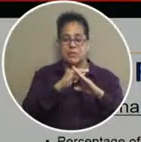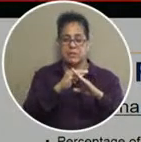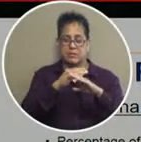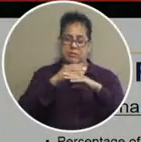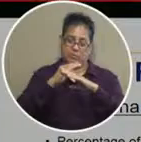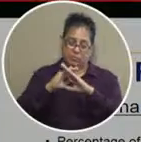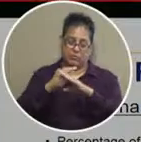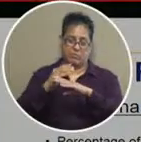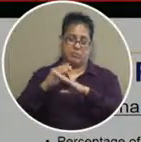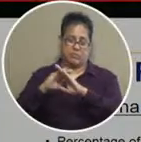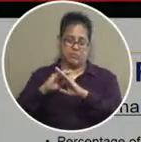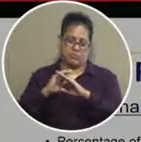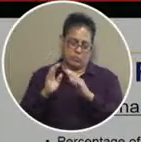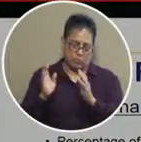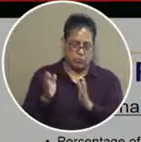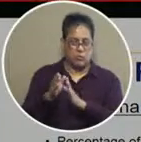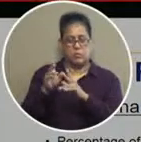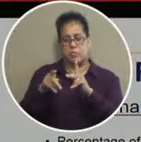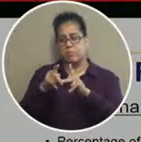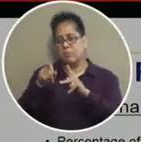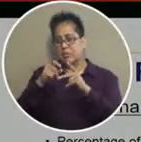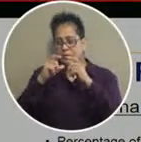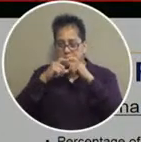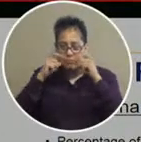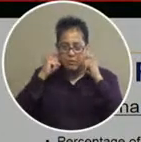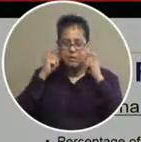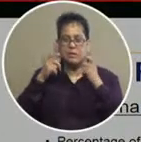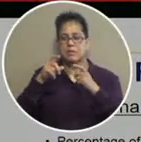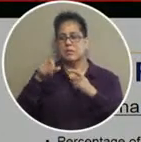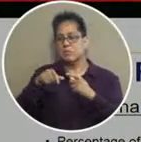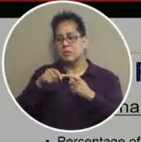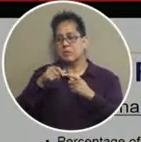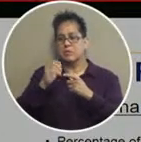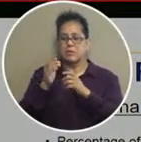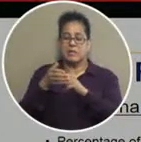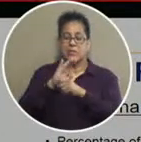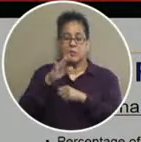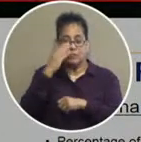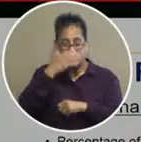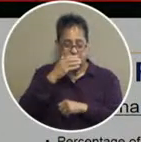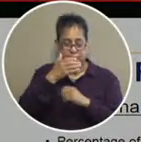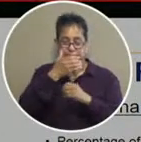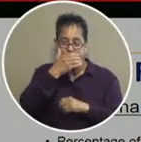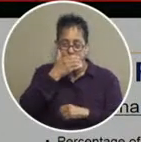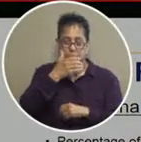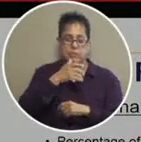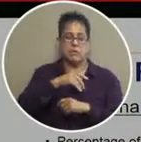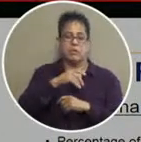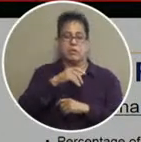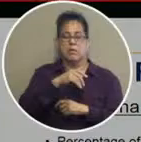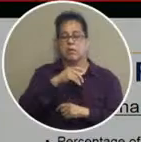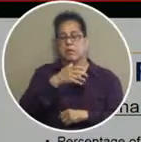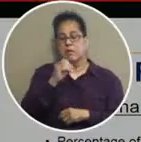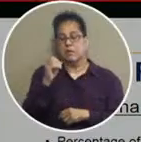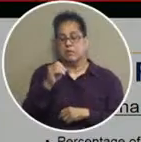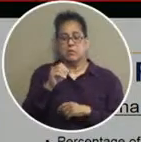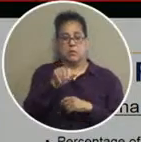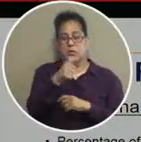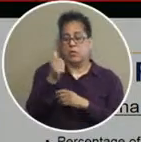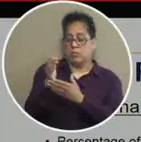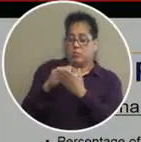with encouraging the fact that we need to cover our faces and wear masks. There are studies that have been done in other parts of the